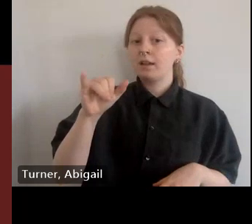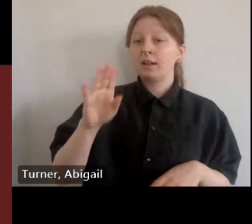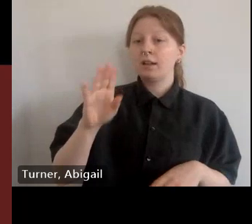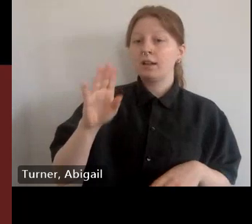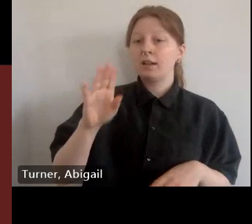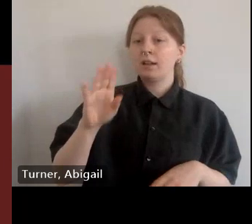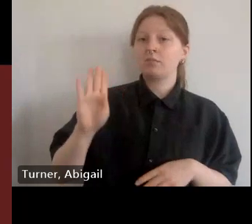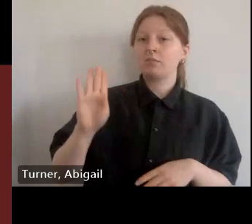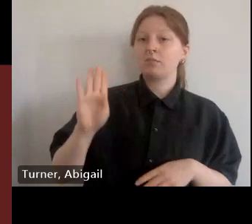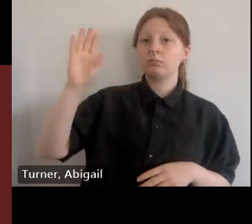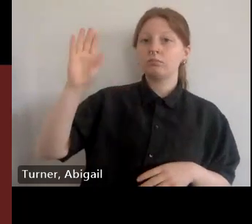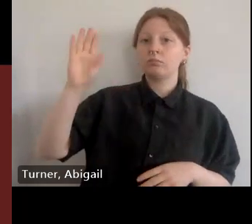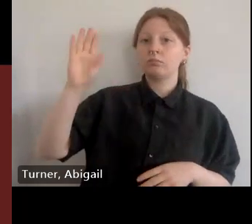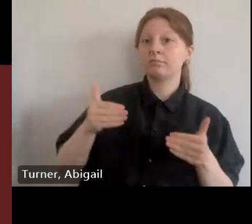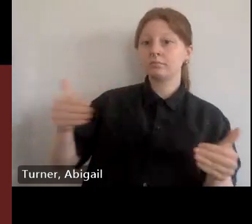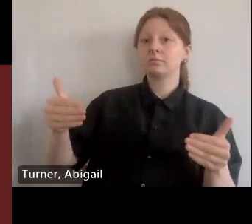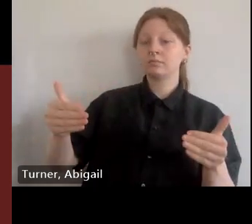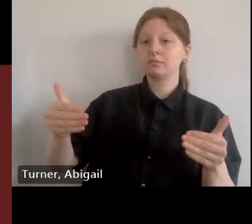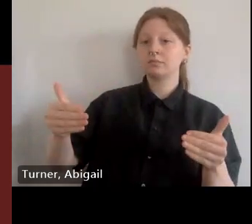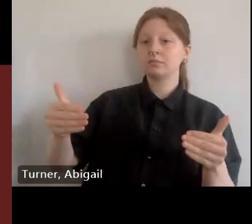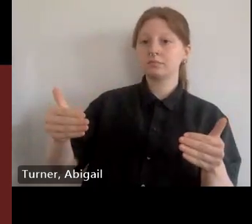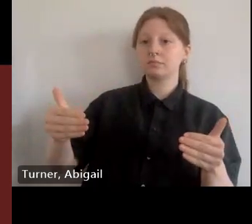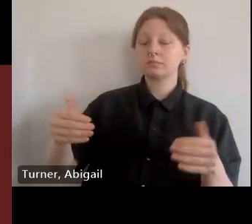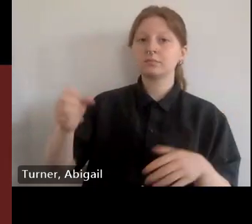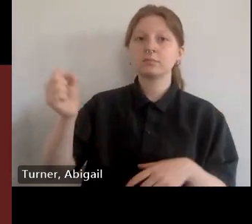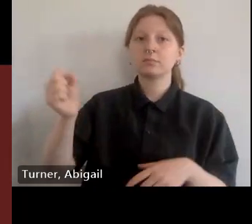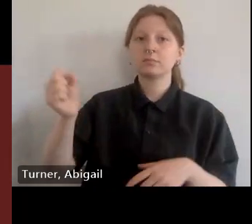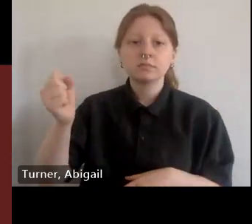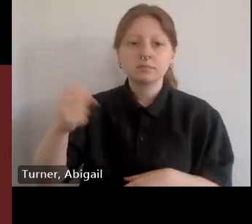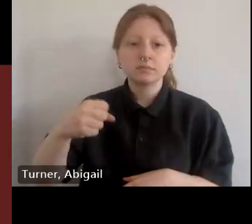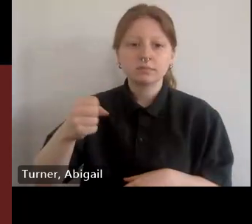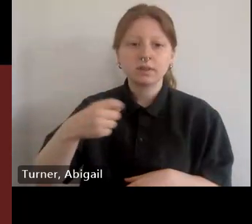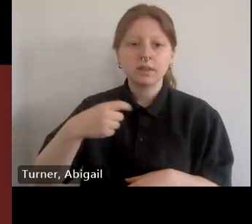question? Yeah, I'm able to turn that on.